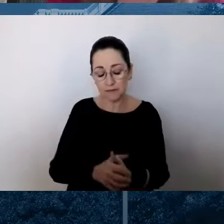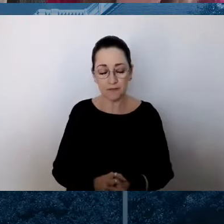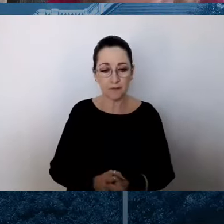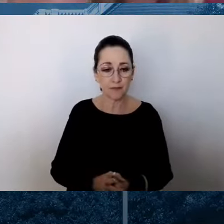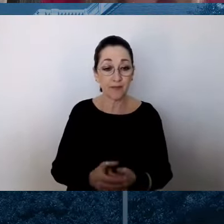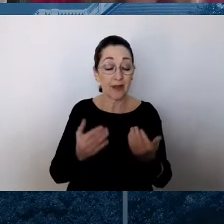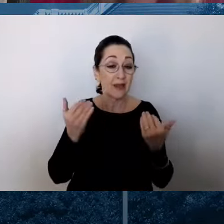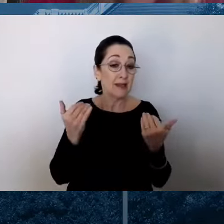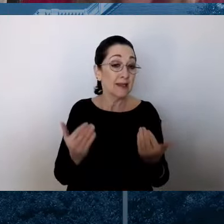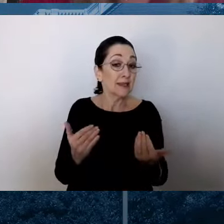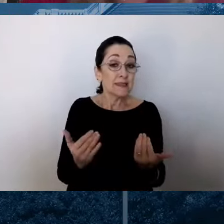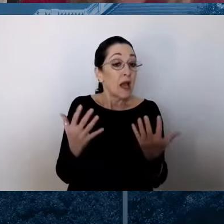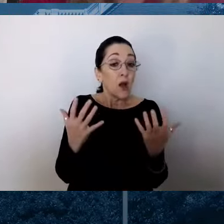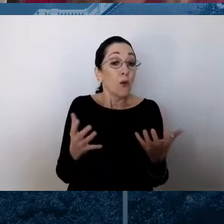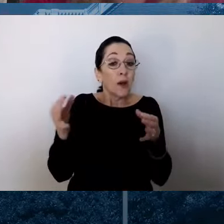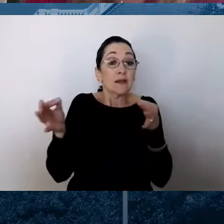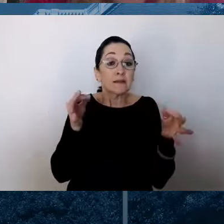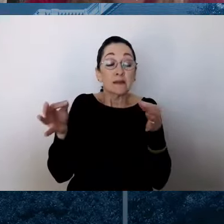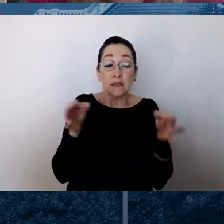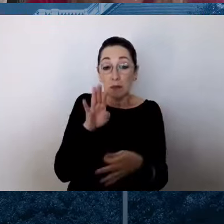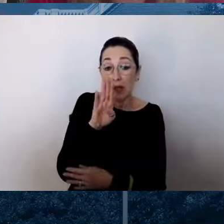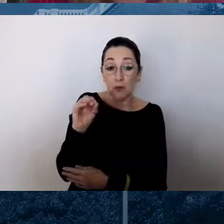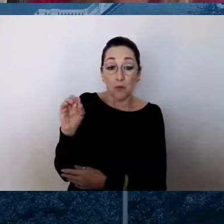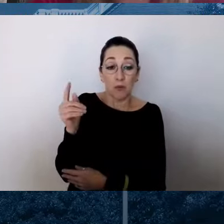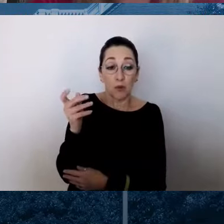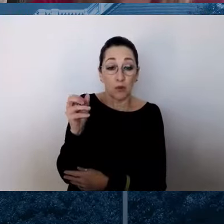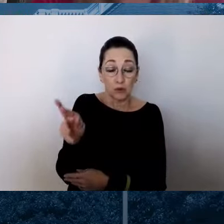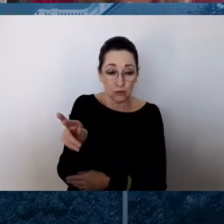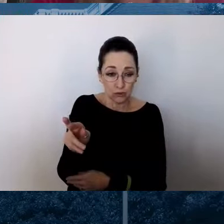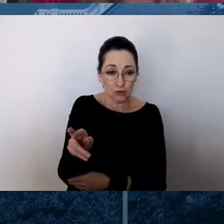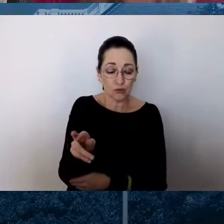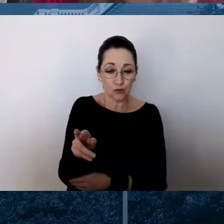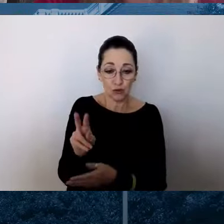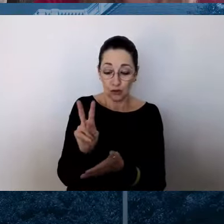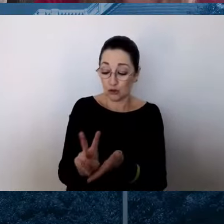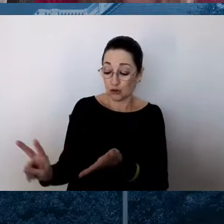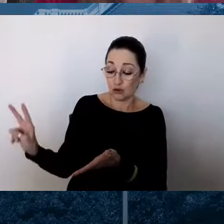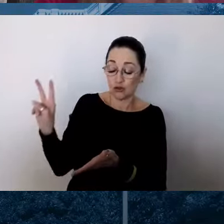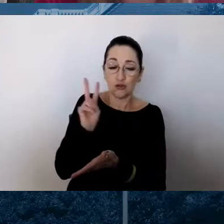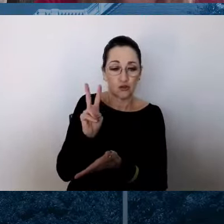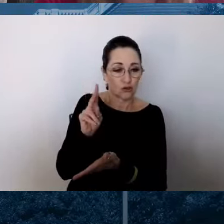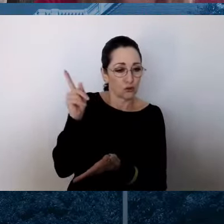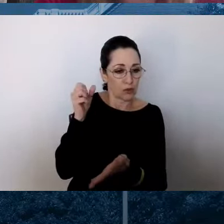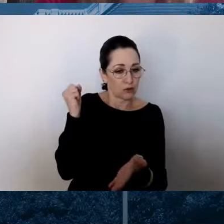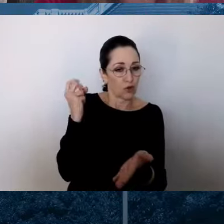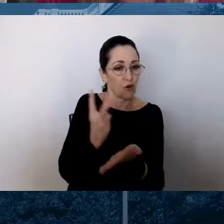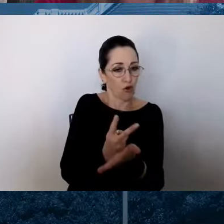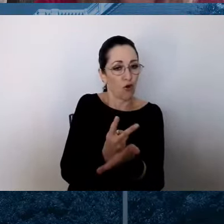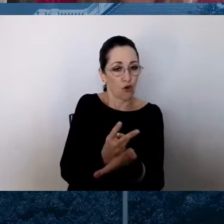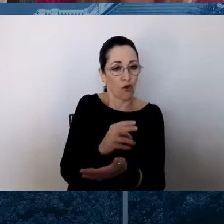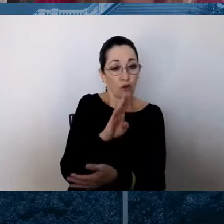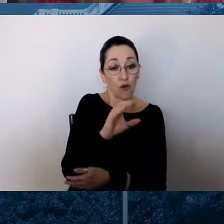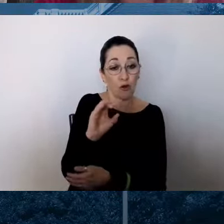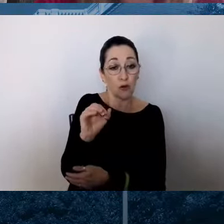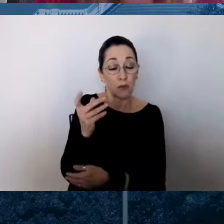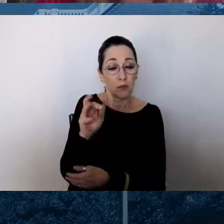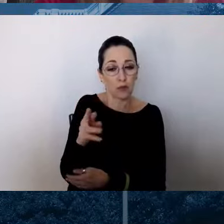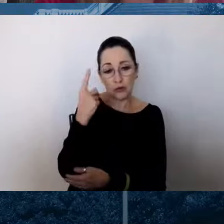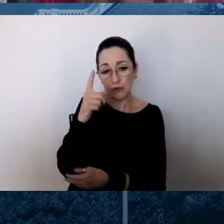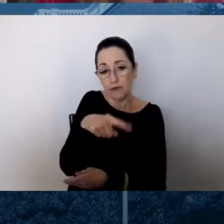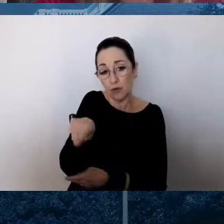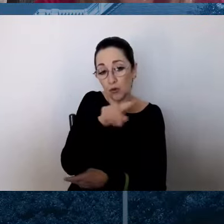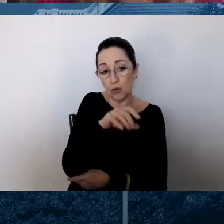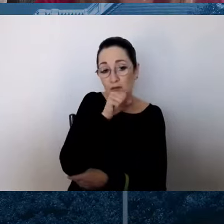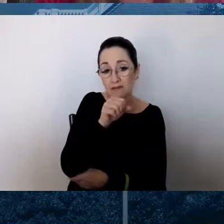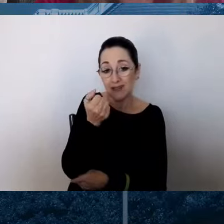about boosters. Just 2 weeks ago, the FDA and the CDC authorized the booster doses for those who are 18